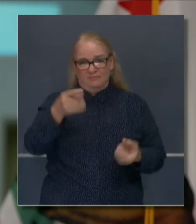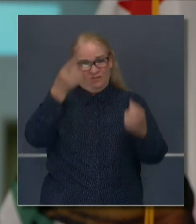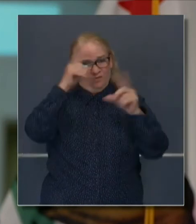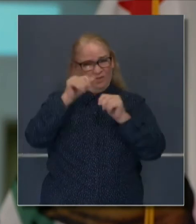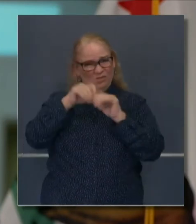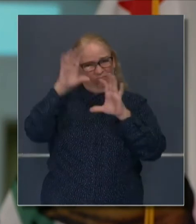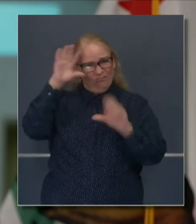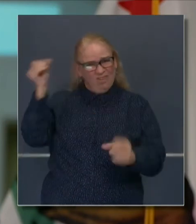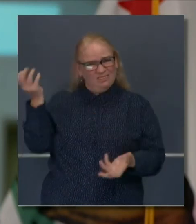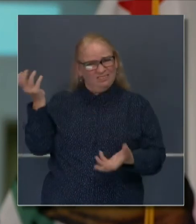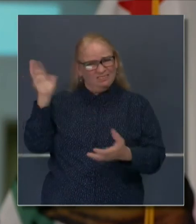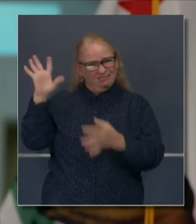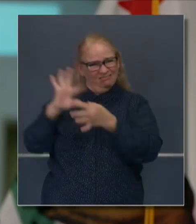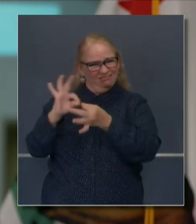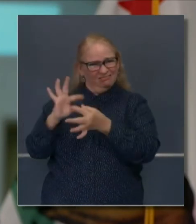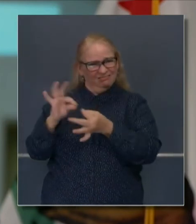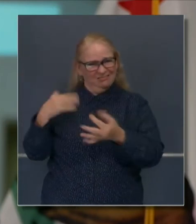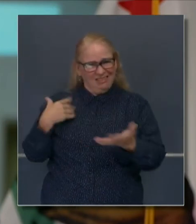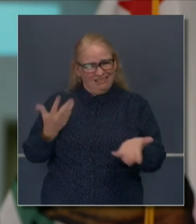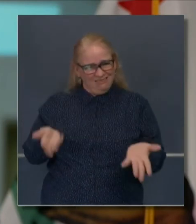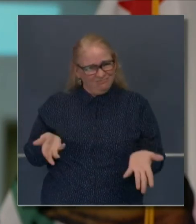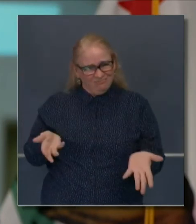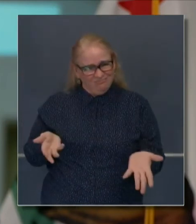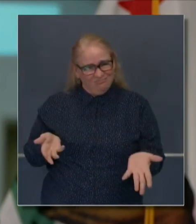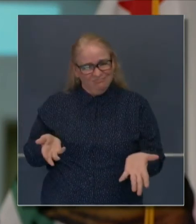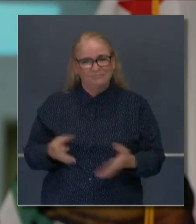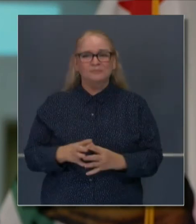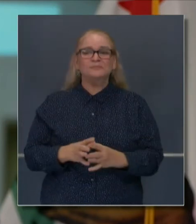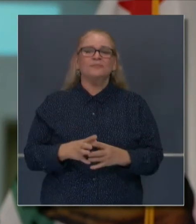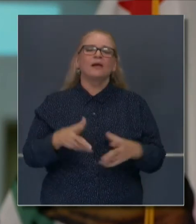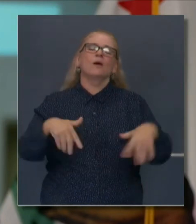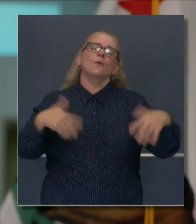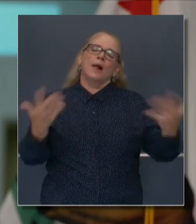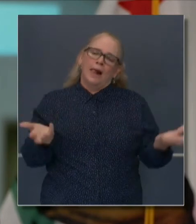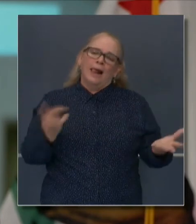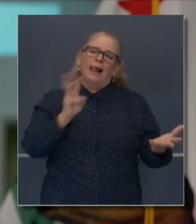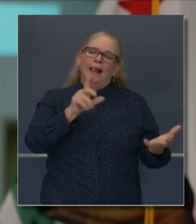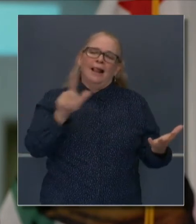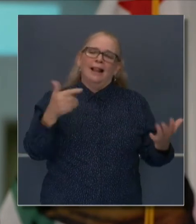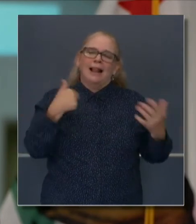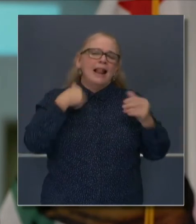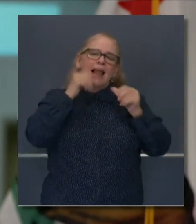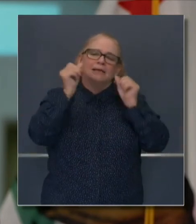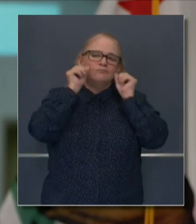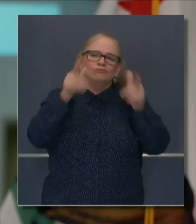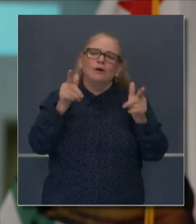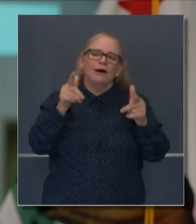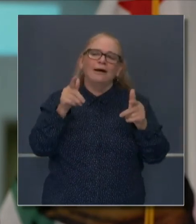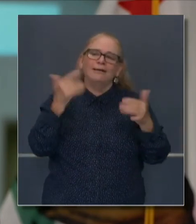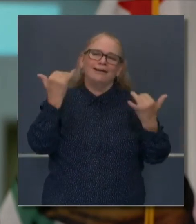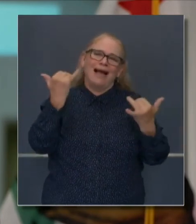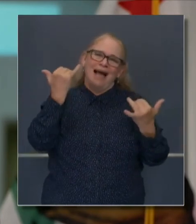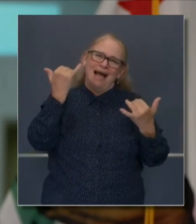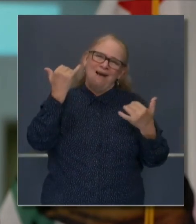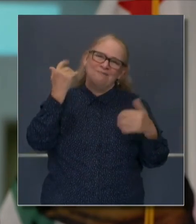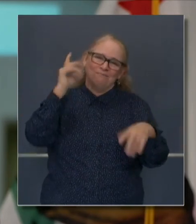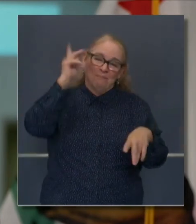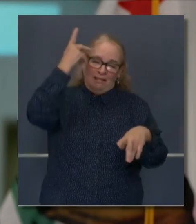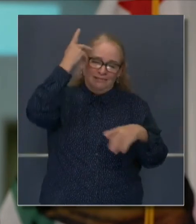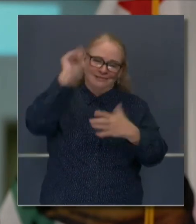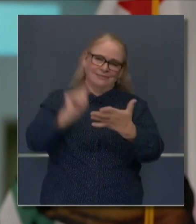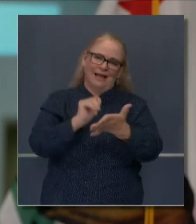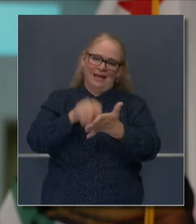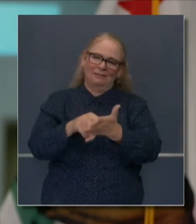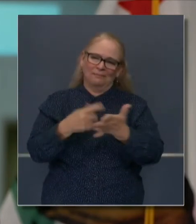could be dangerous for people? It's a political season, so it doesn't surprise me or anybody, but certainly has impacted the president's life quite